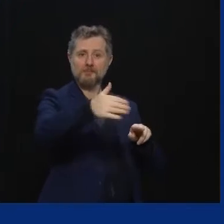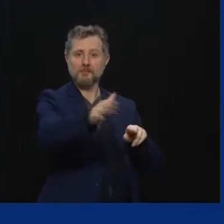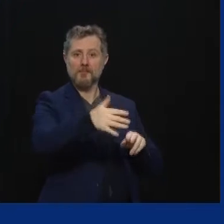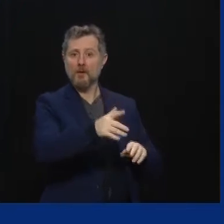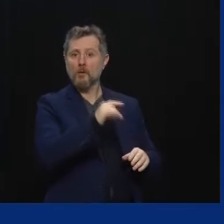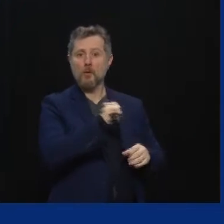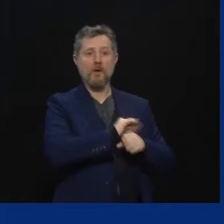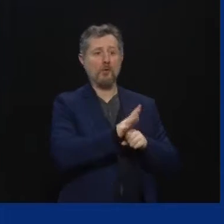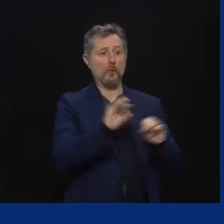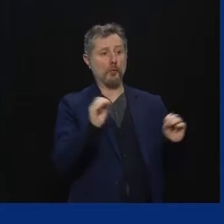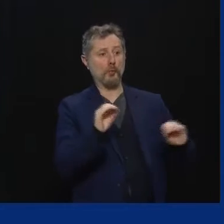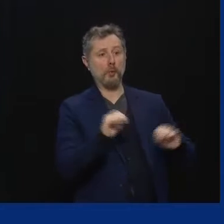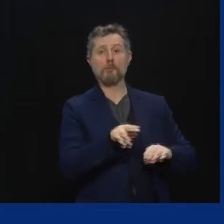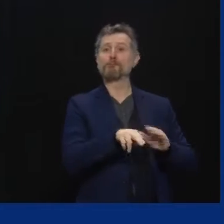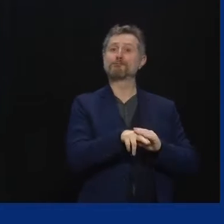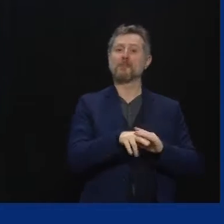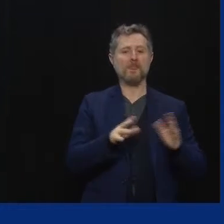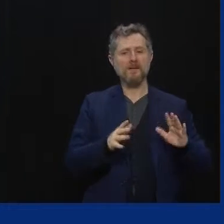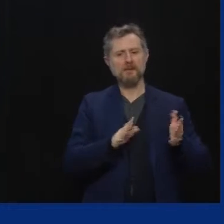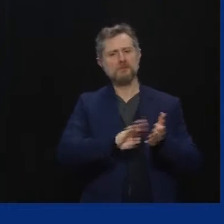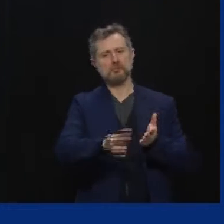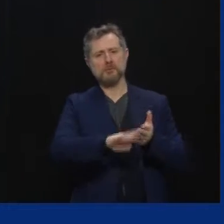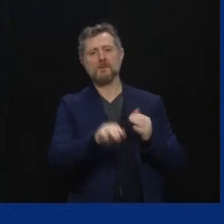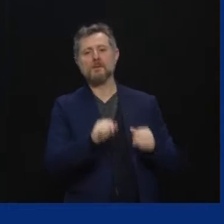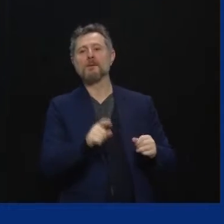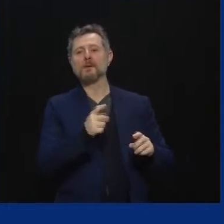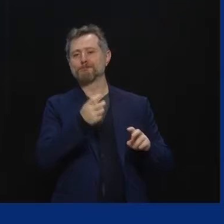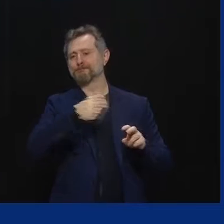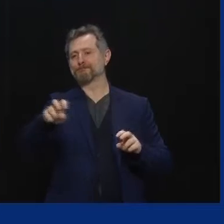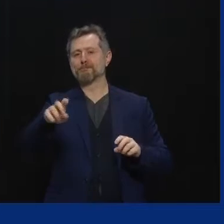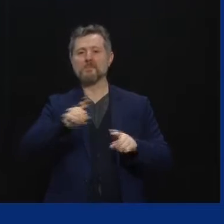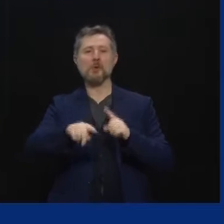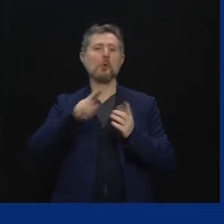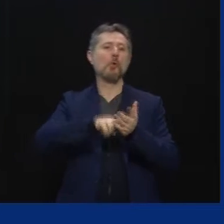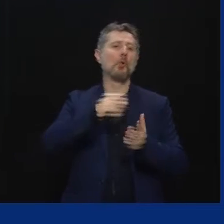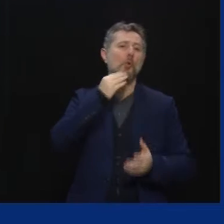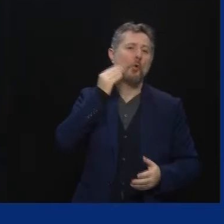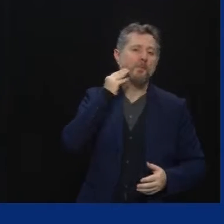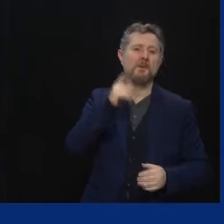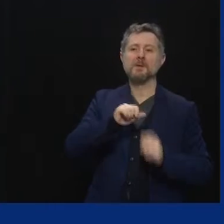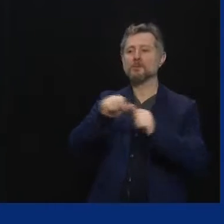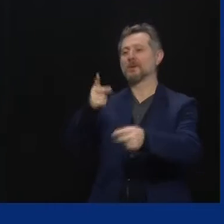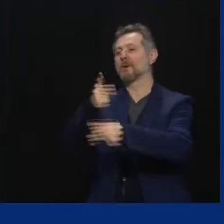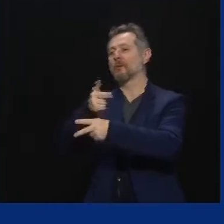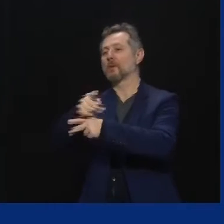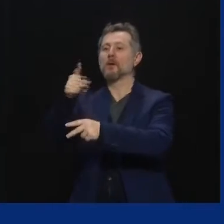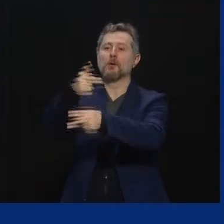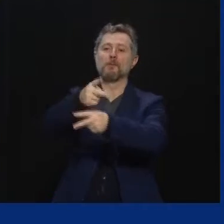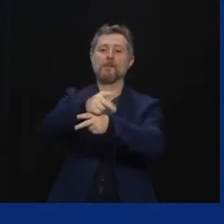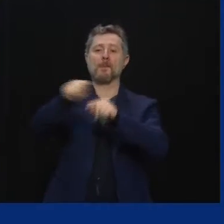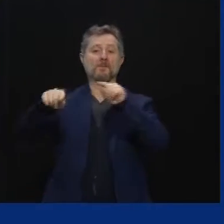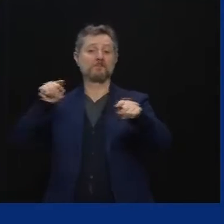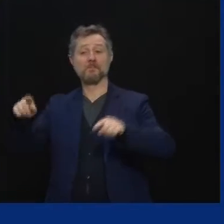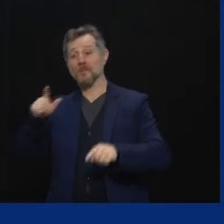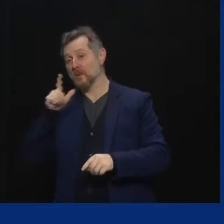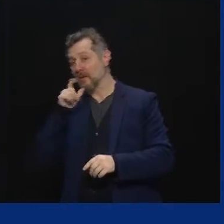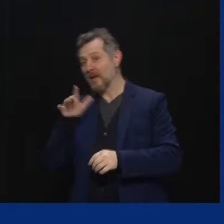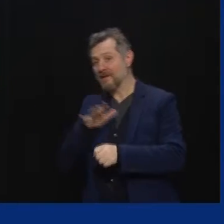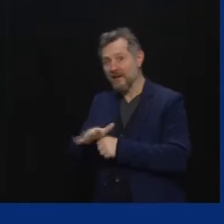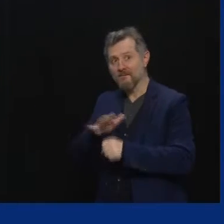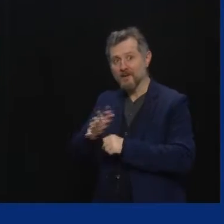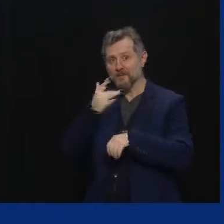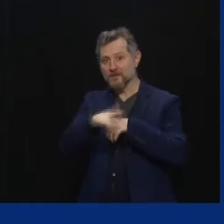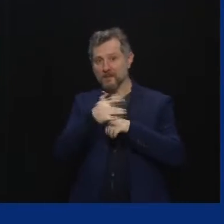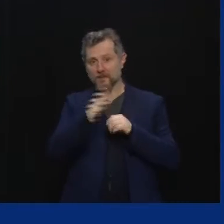be discharged to long-term care facilities or nursing homes, except there's not capacity. So we take care of the capacity on the